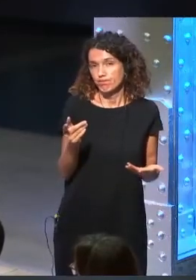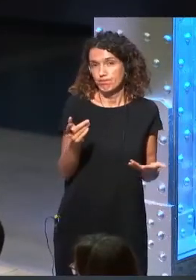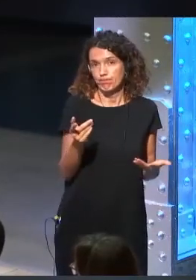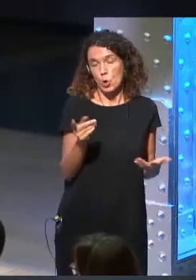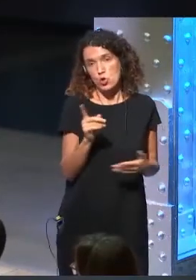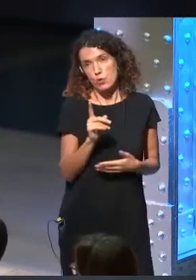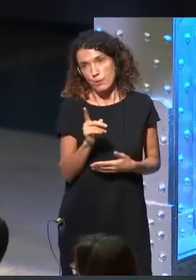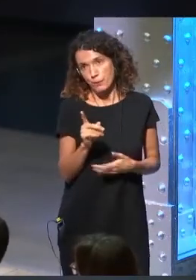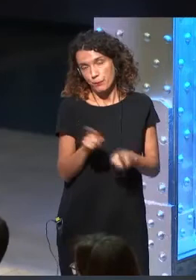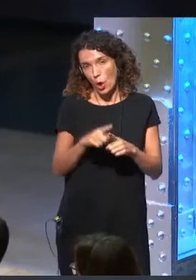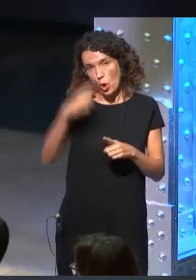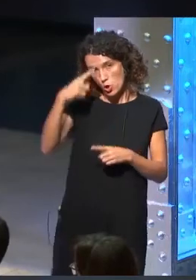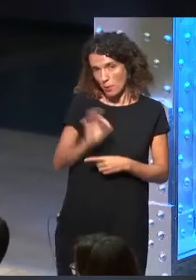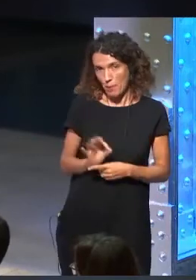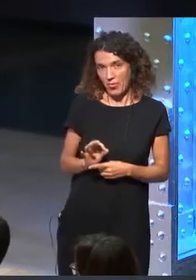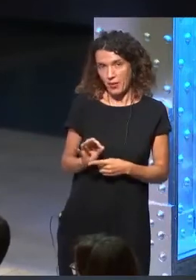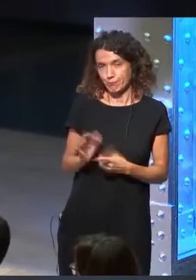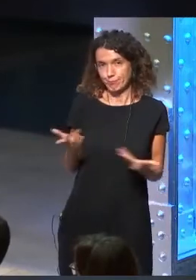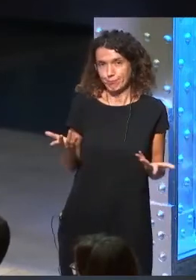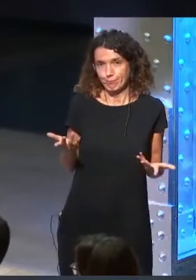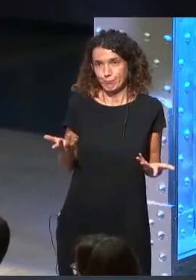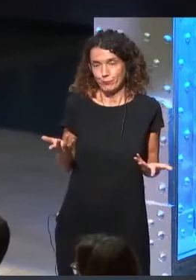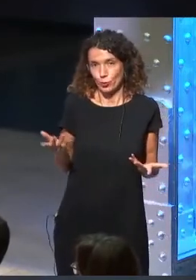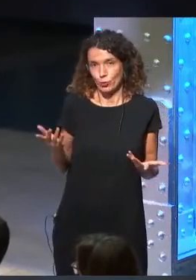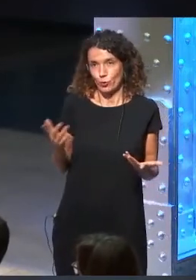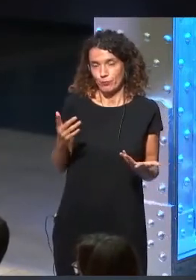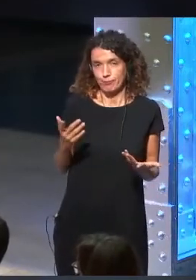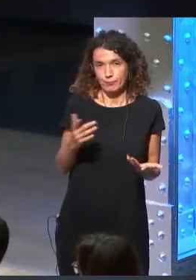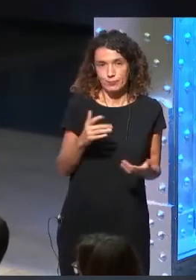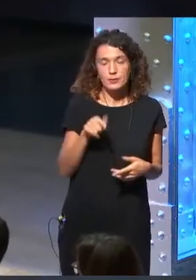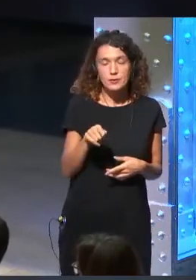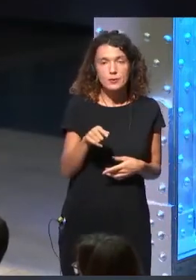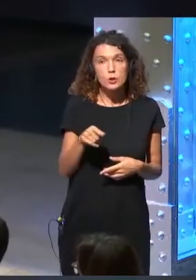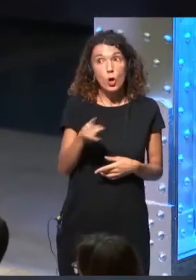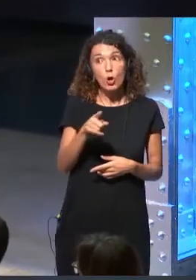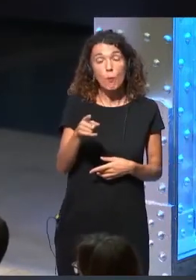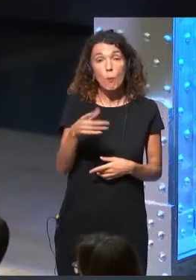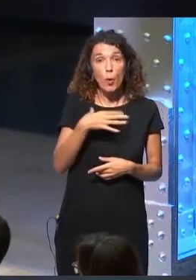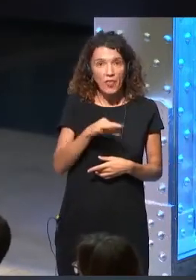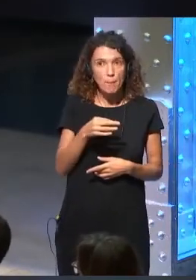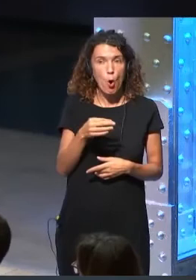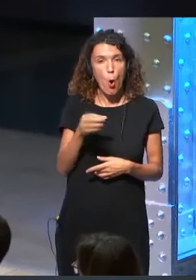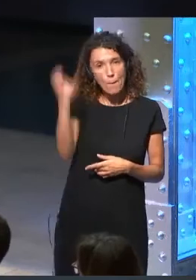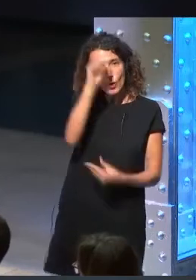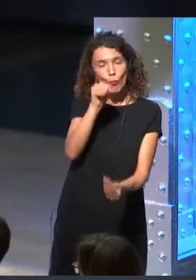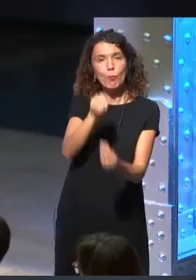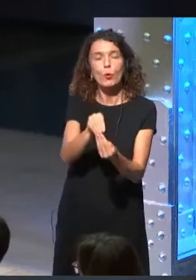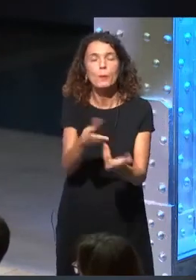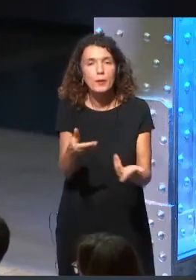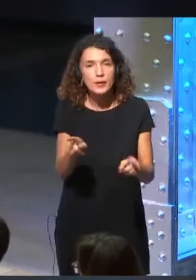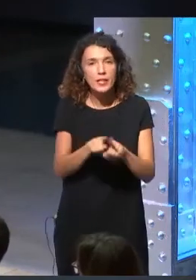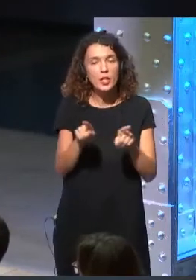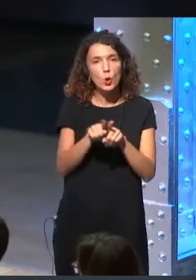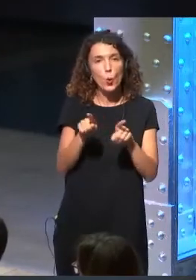it doesn't convince. Where I think, though, that I would meet you, I suspect, is in a sense what I was